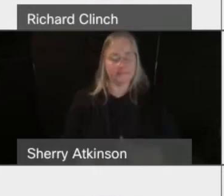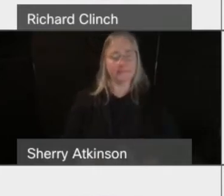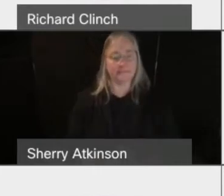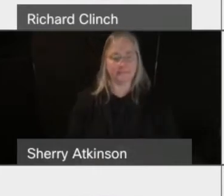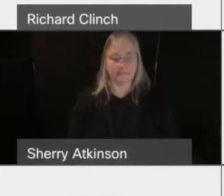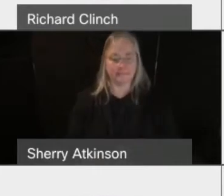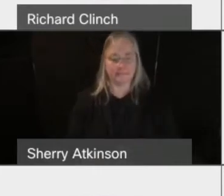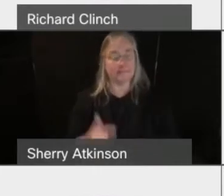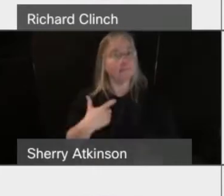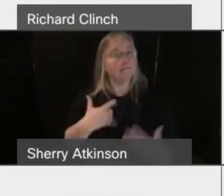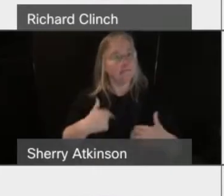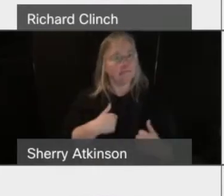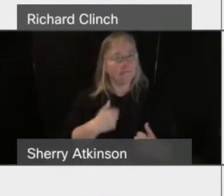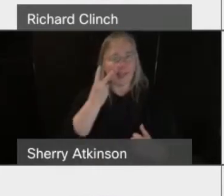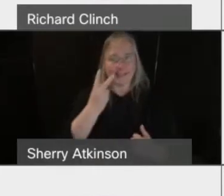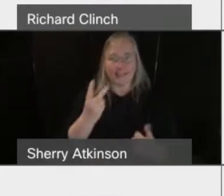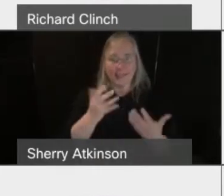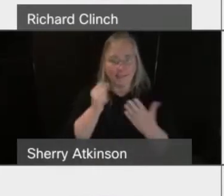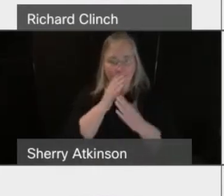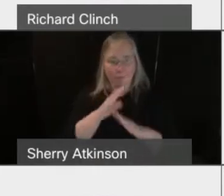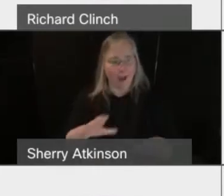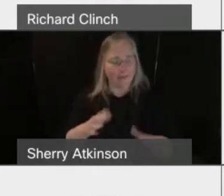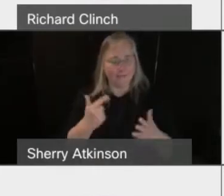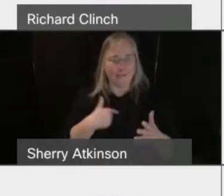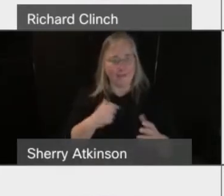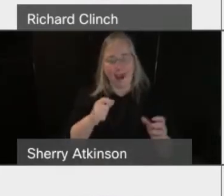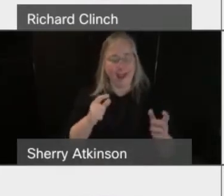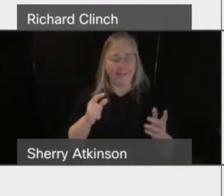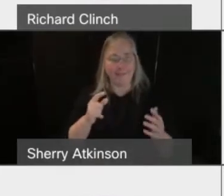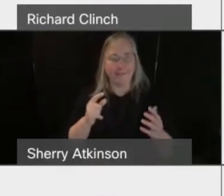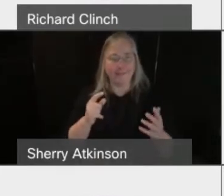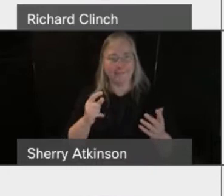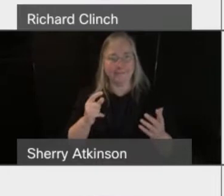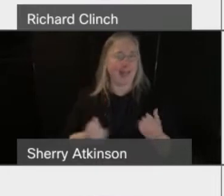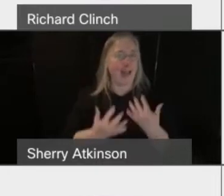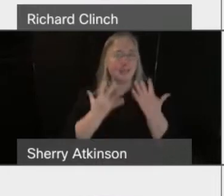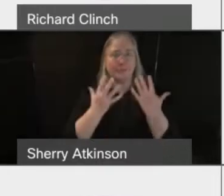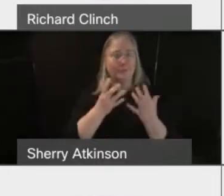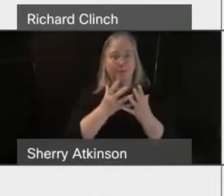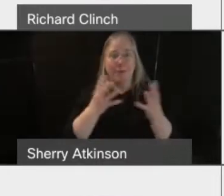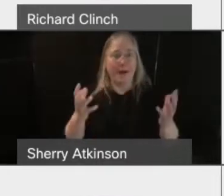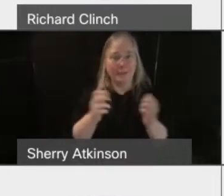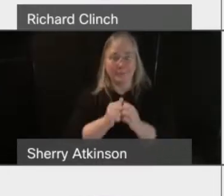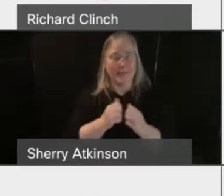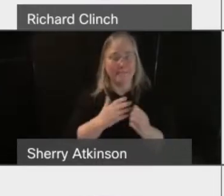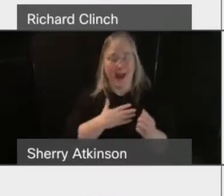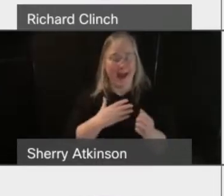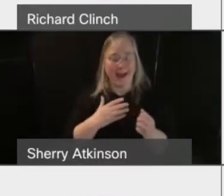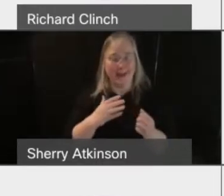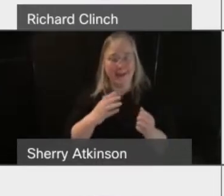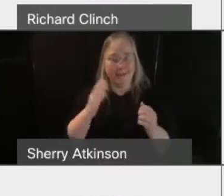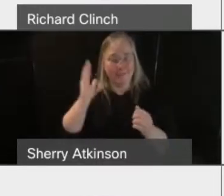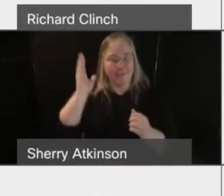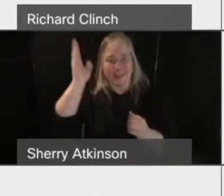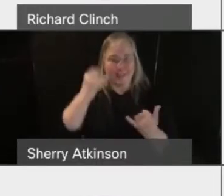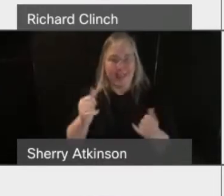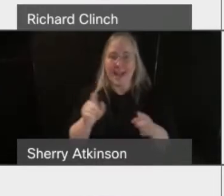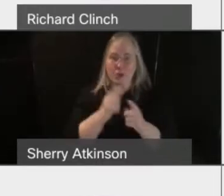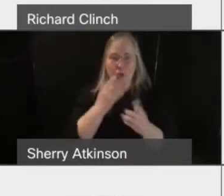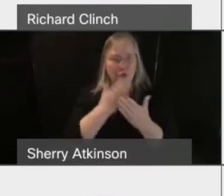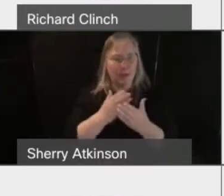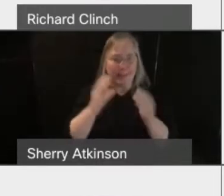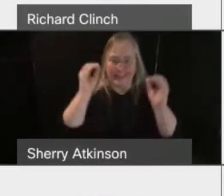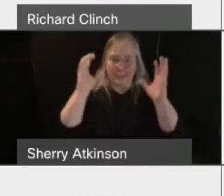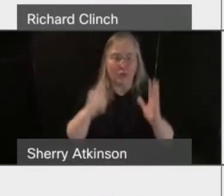And I see a lot of quiet if I've dazzled you so much with my presentation today. As a good teacher, I always carry my